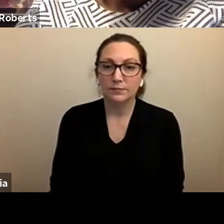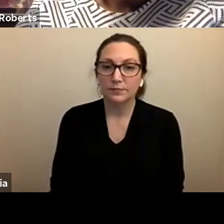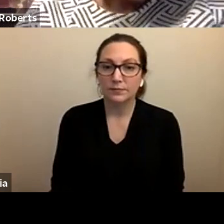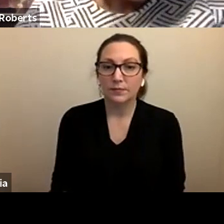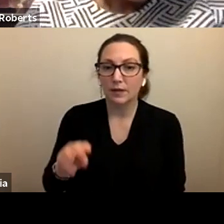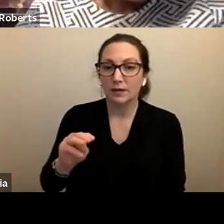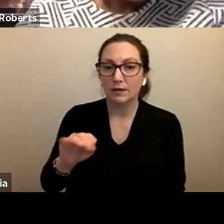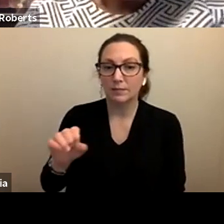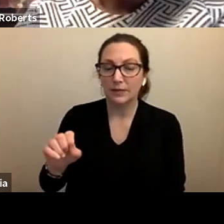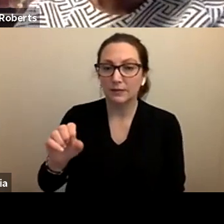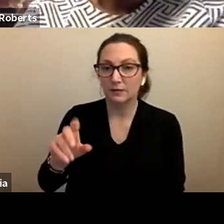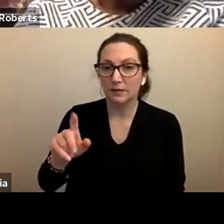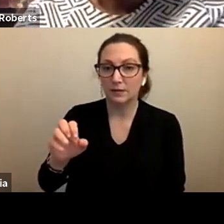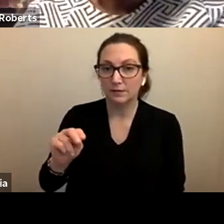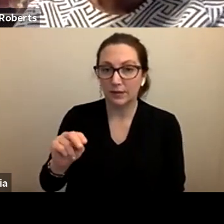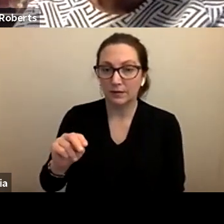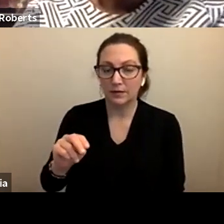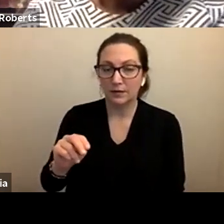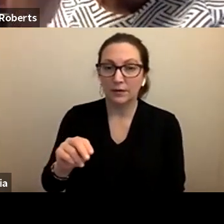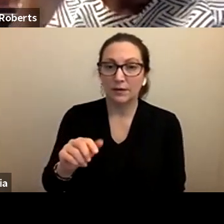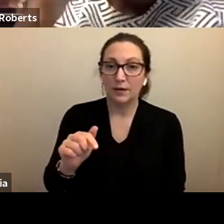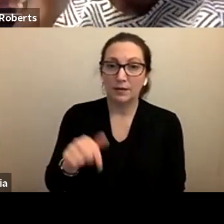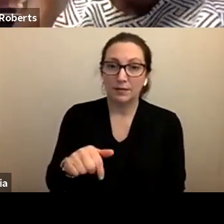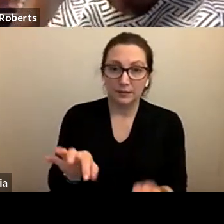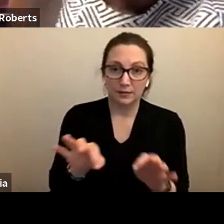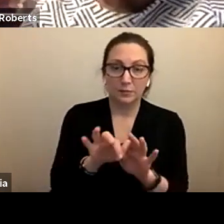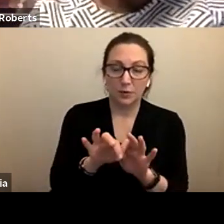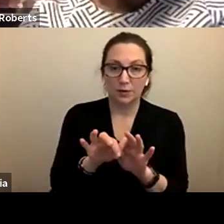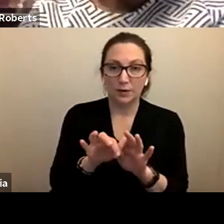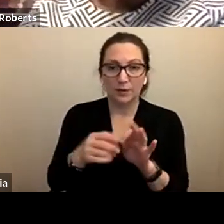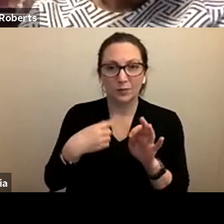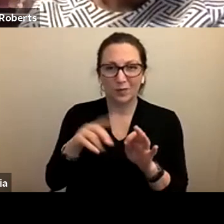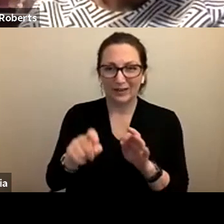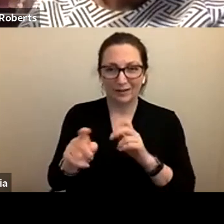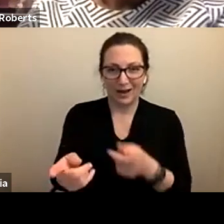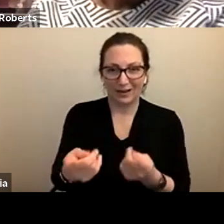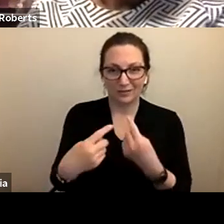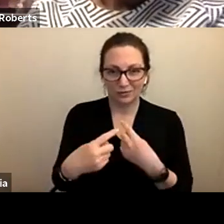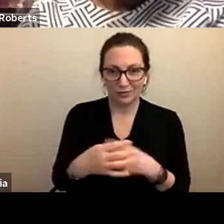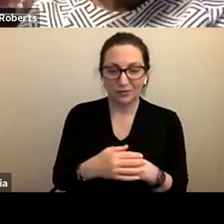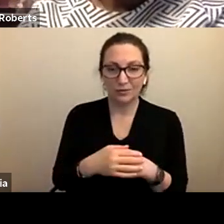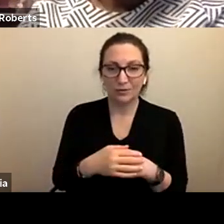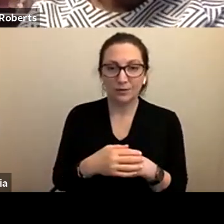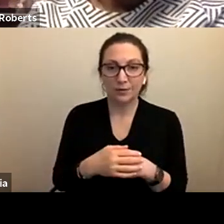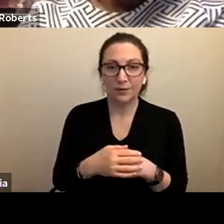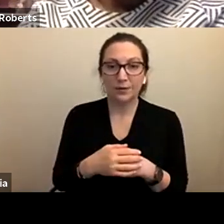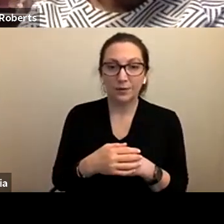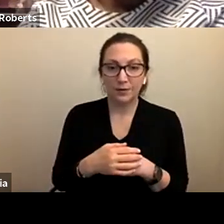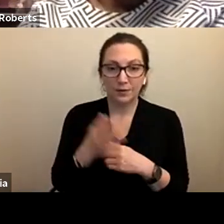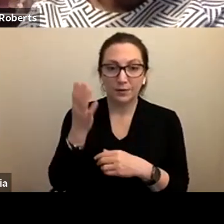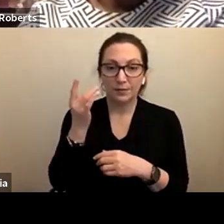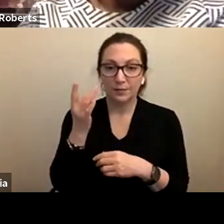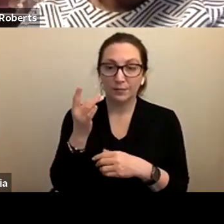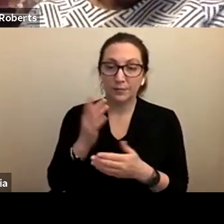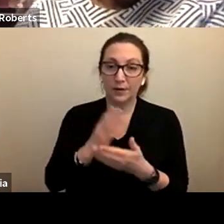So this is an important question, or to which we need to get an answer, because part of